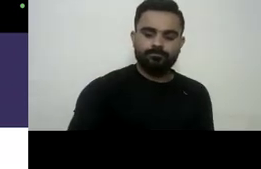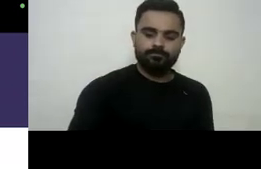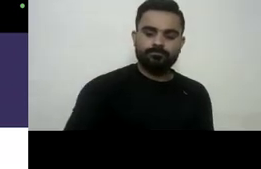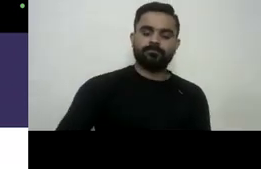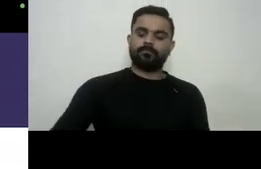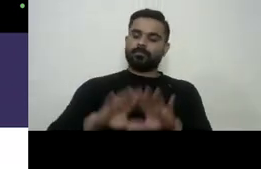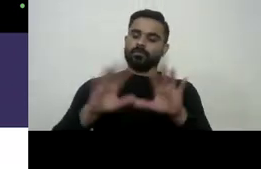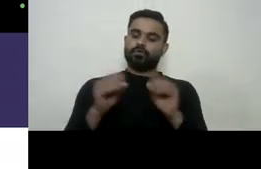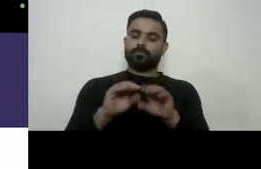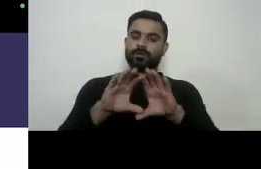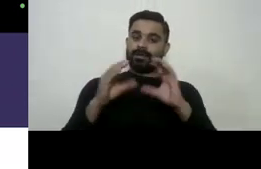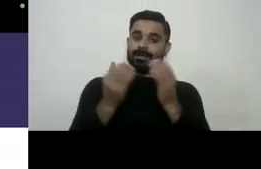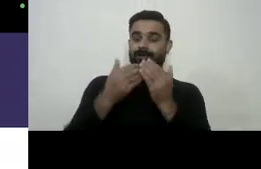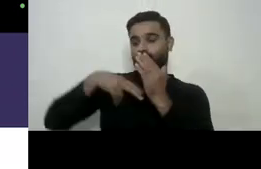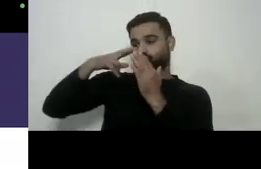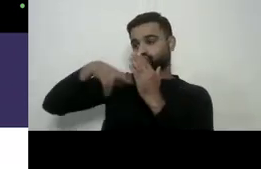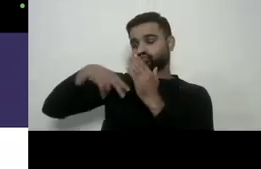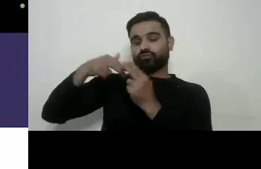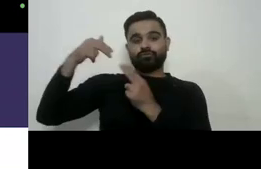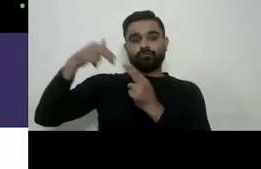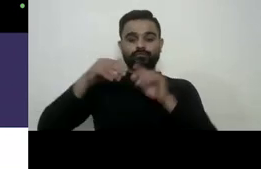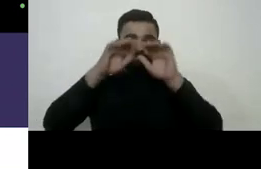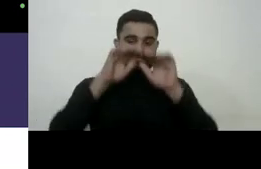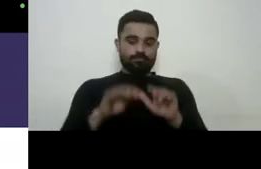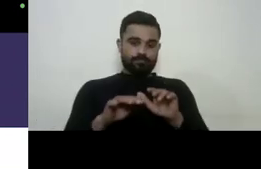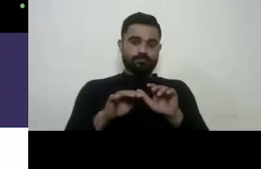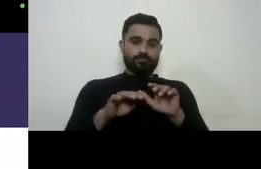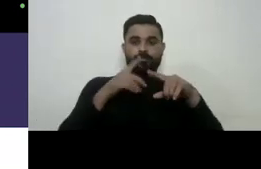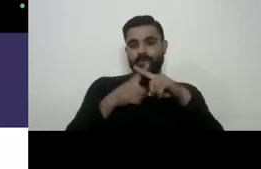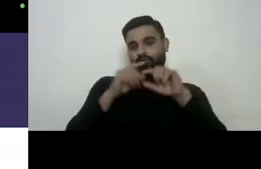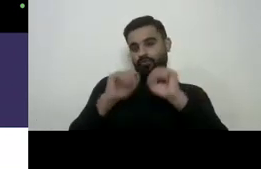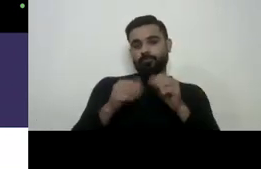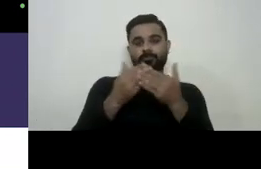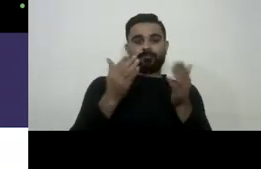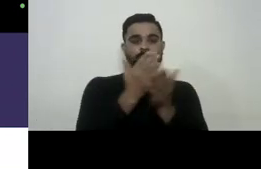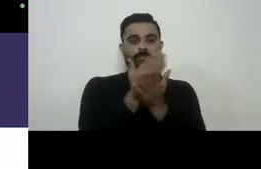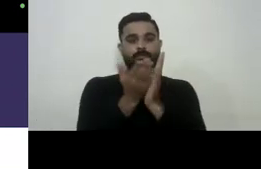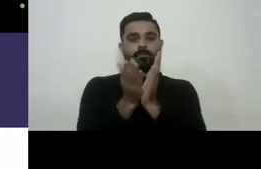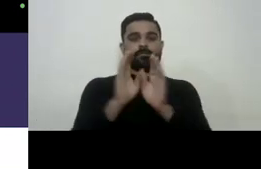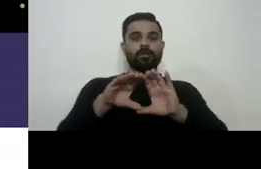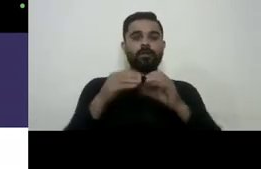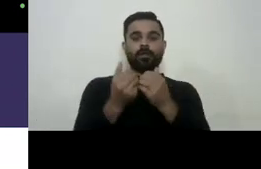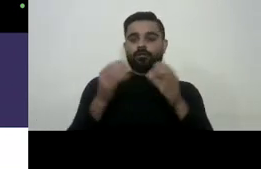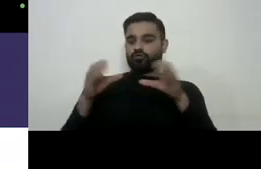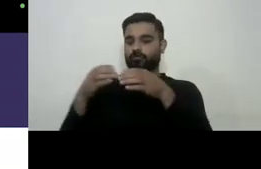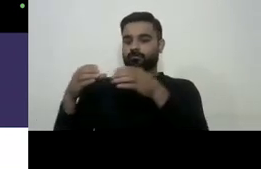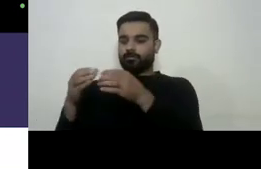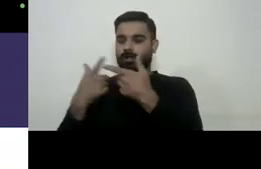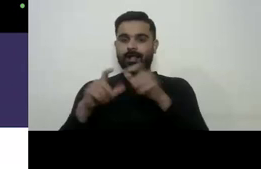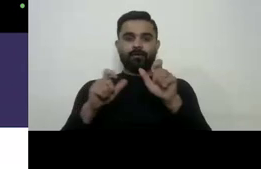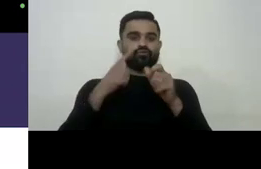Get the whole class to read the story or the text. And of course, you have divided your class into groups with